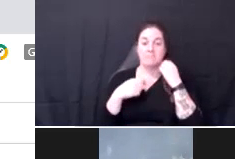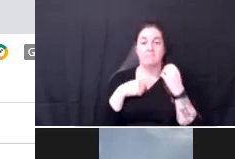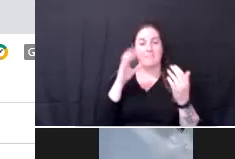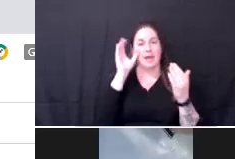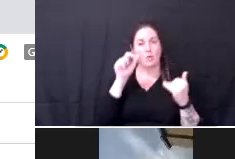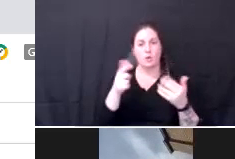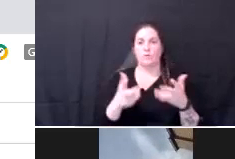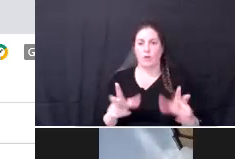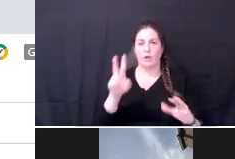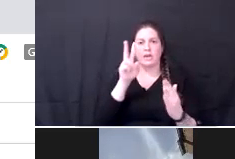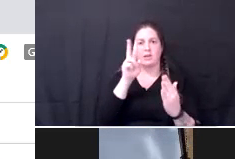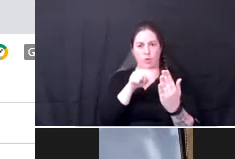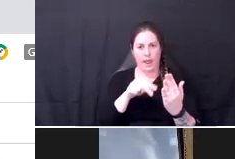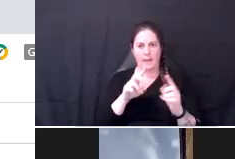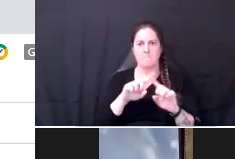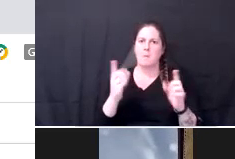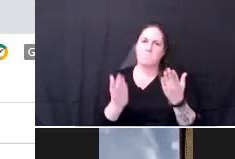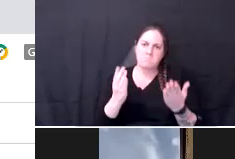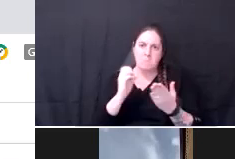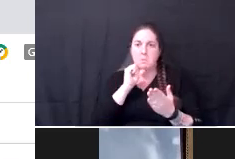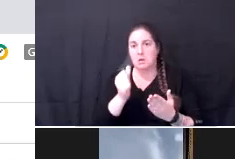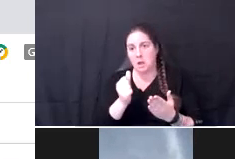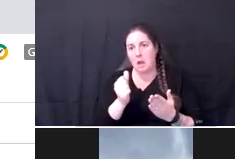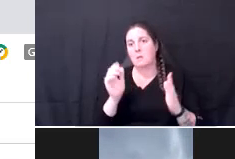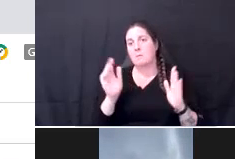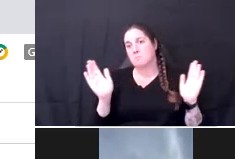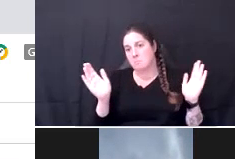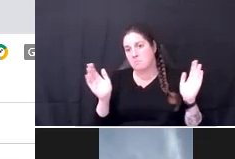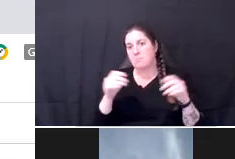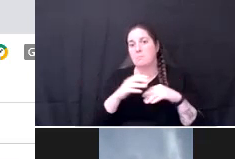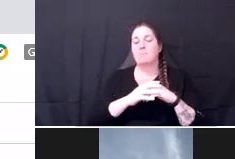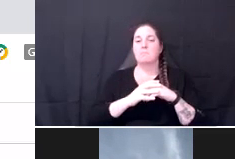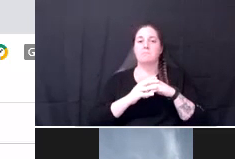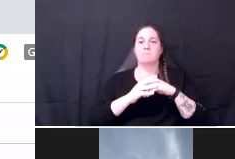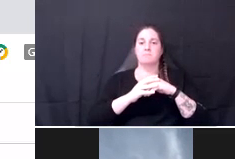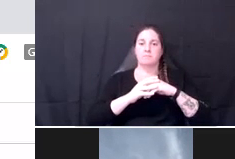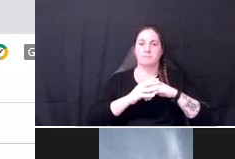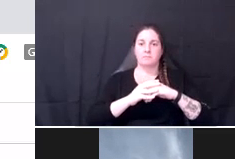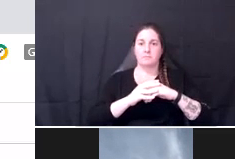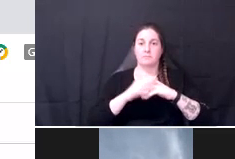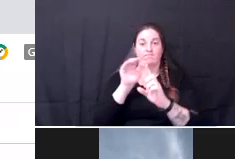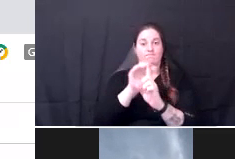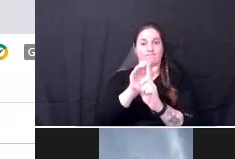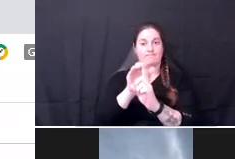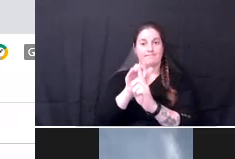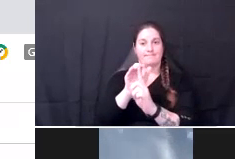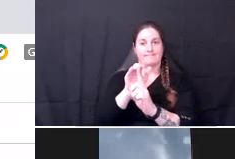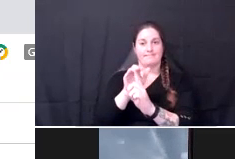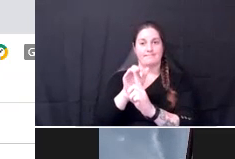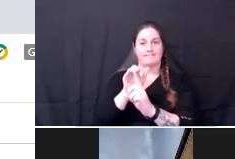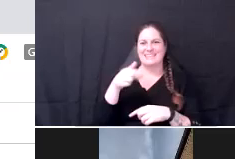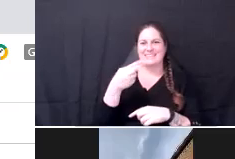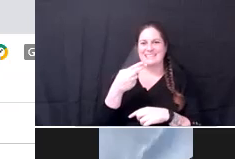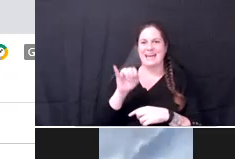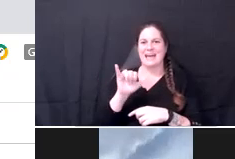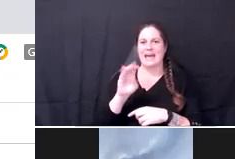look at this, but in the event that you didn't, to remind you, this is a hybrid online course